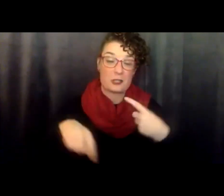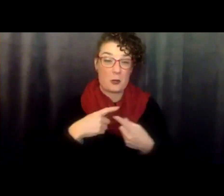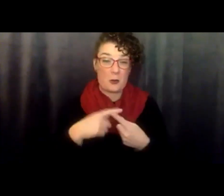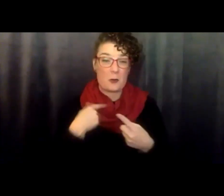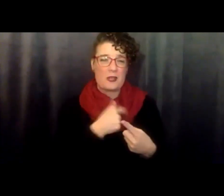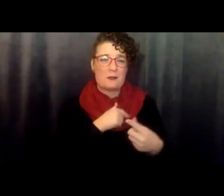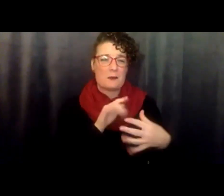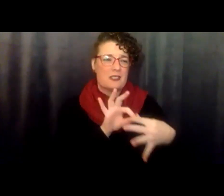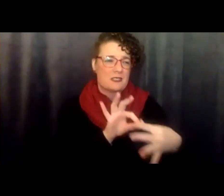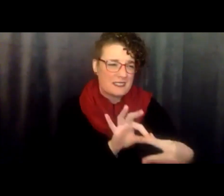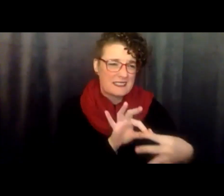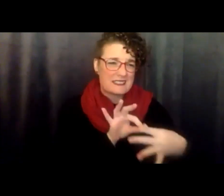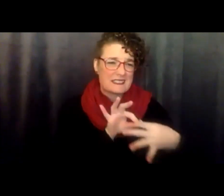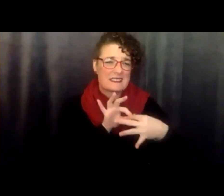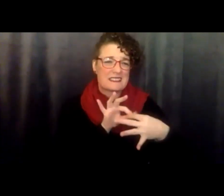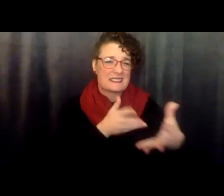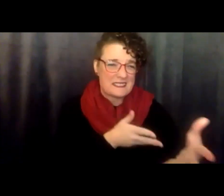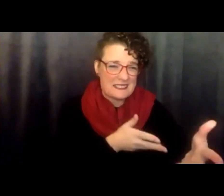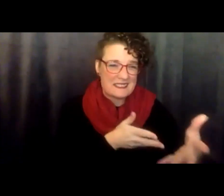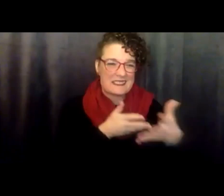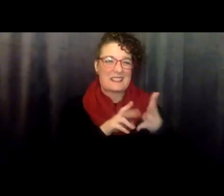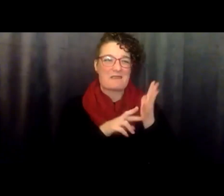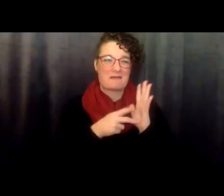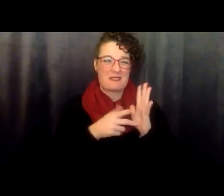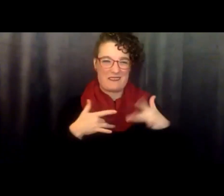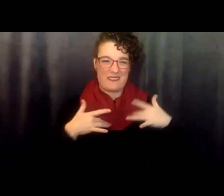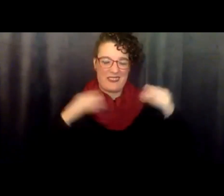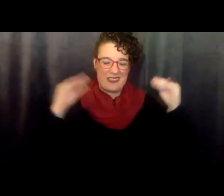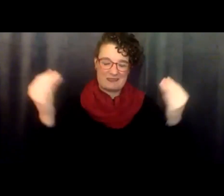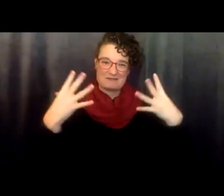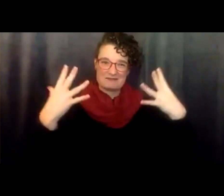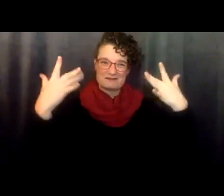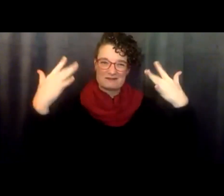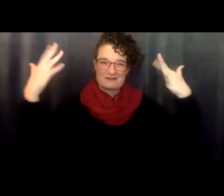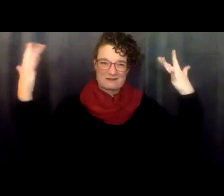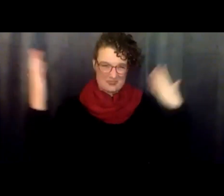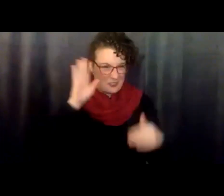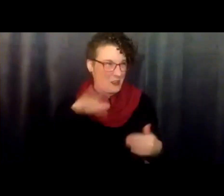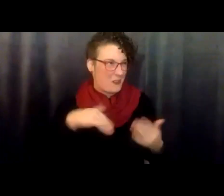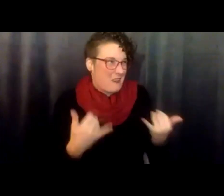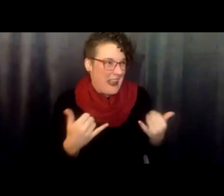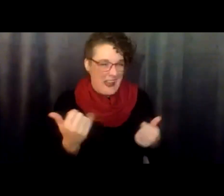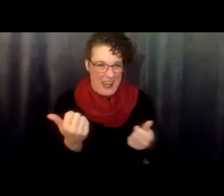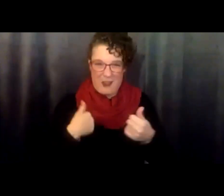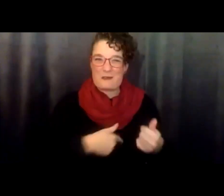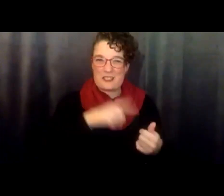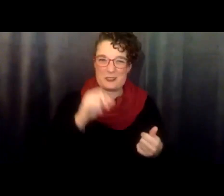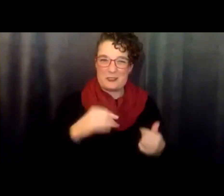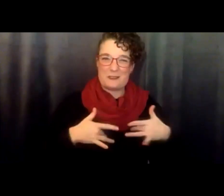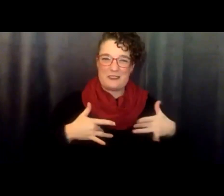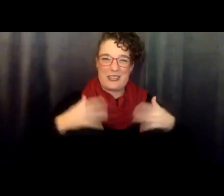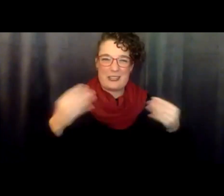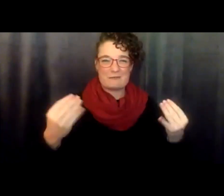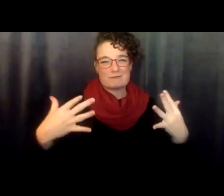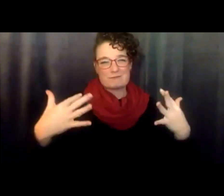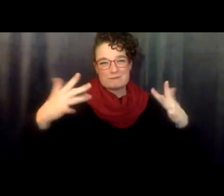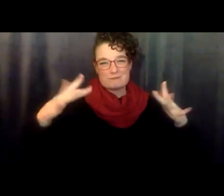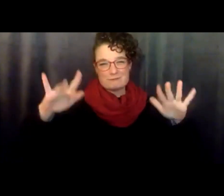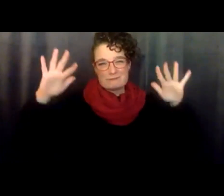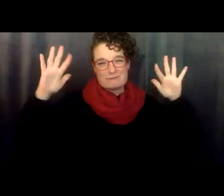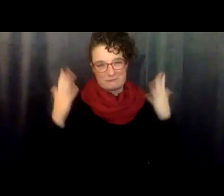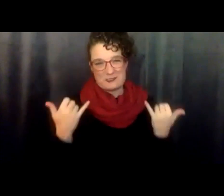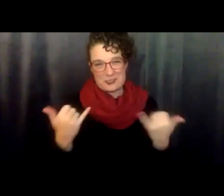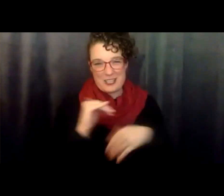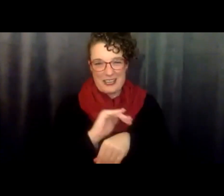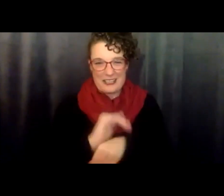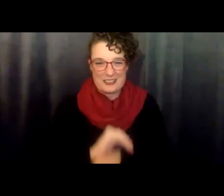of connection, it shimmers. And I know that that web of our interconnection is shimmering tonight. I